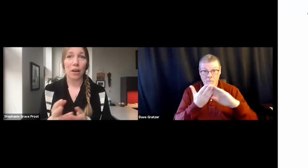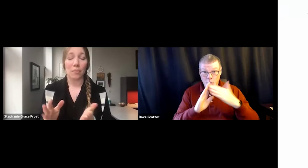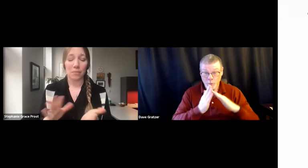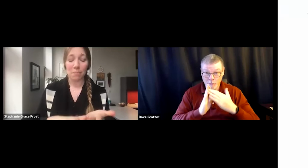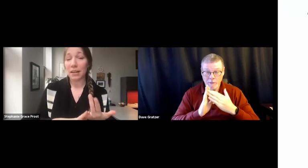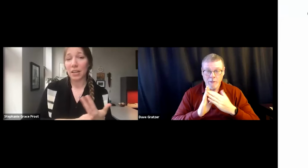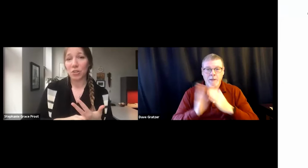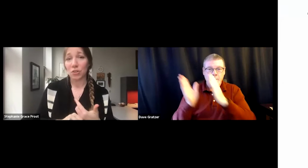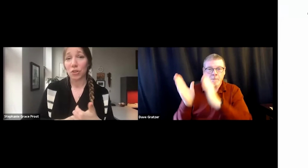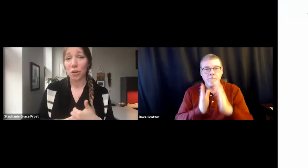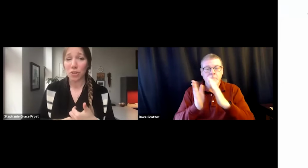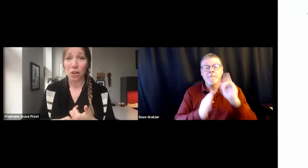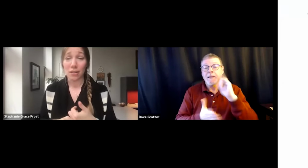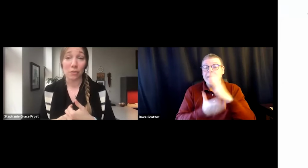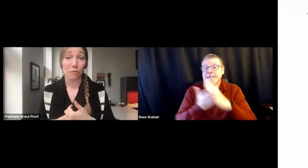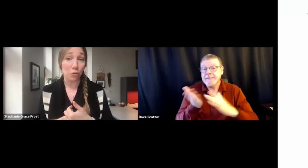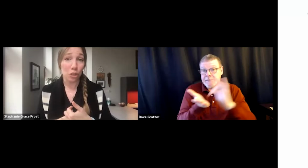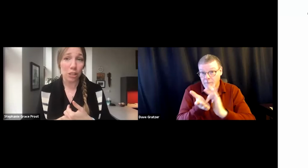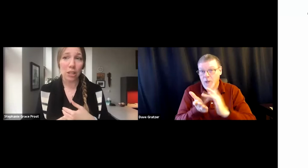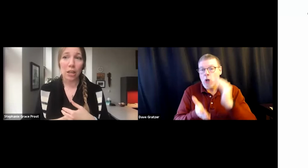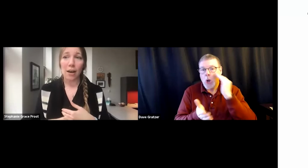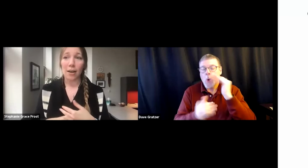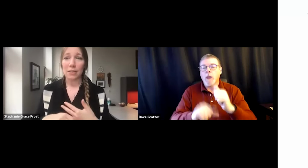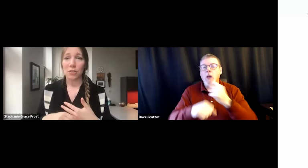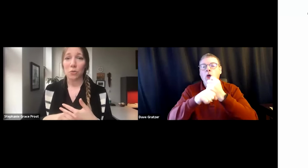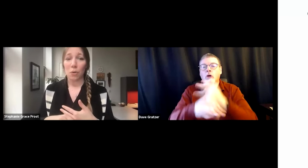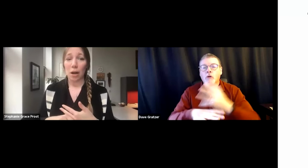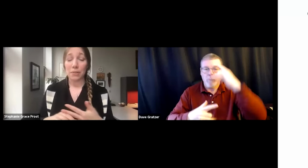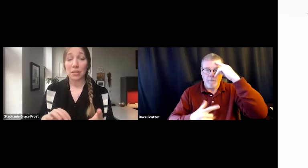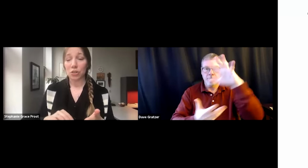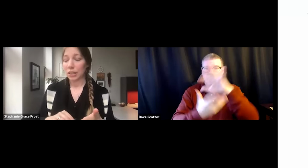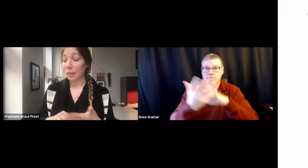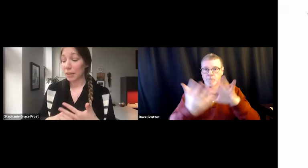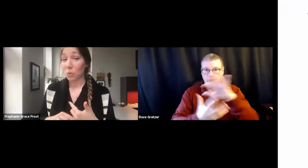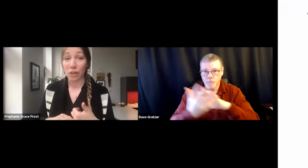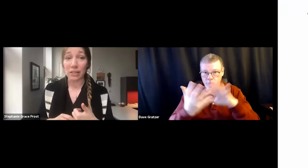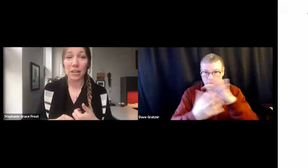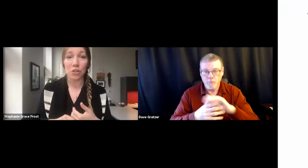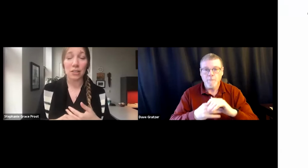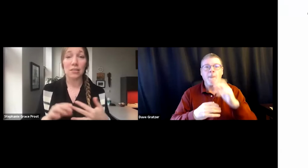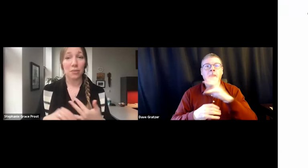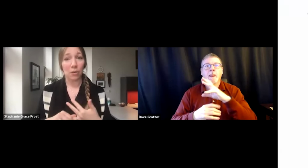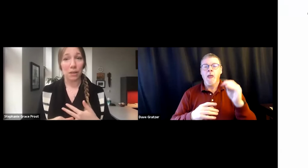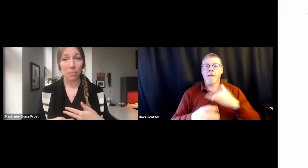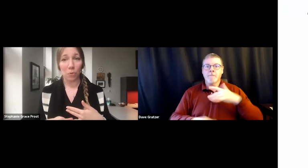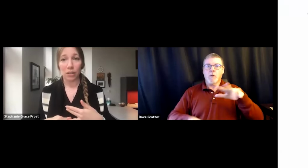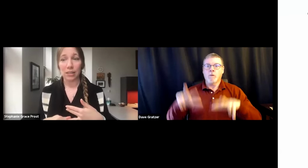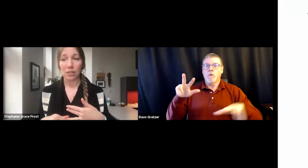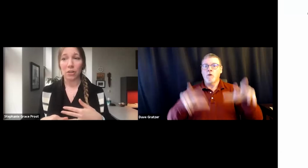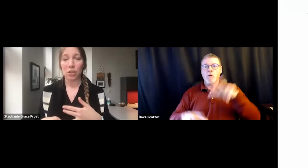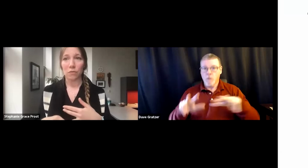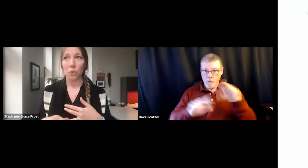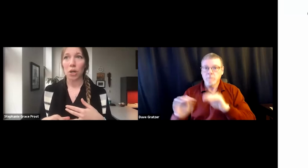of some medications are known to cause confusion and to potentially limit orientation. So that would be an